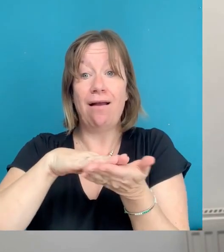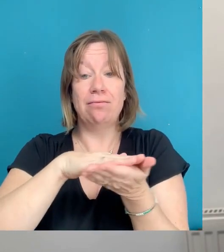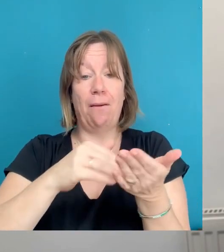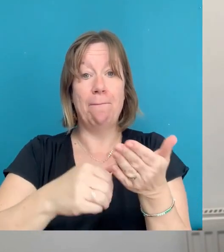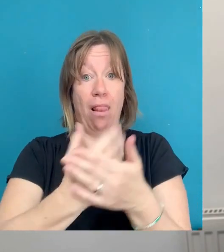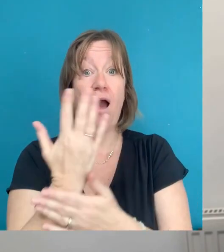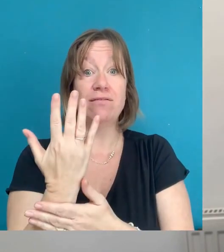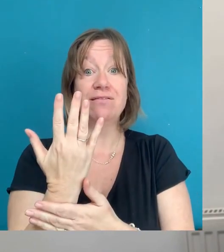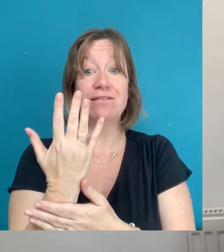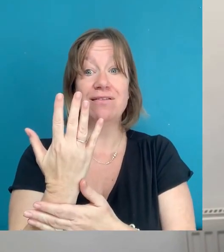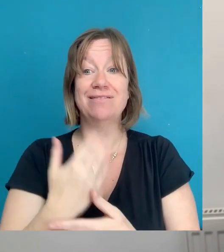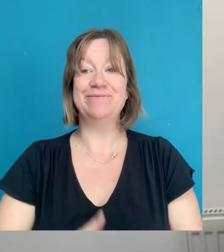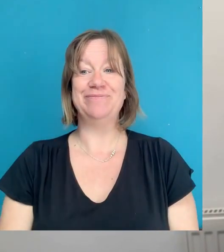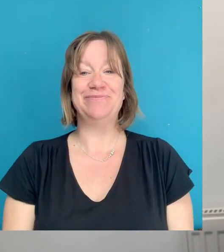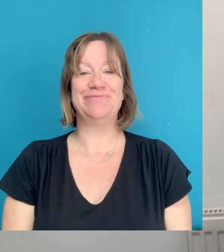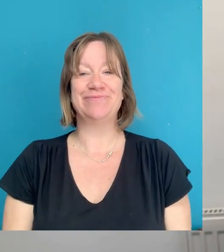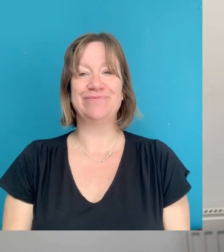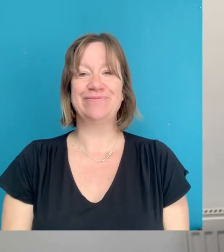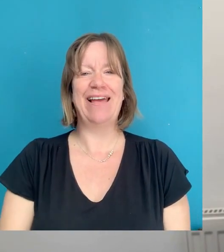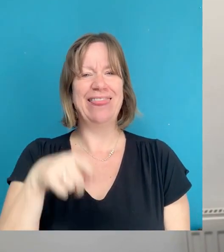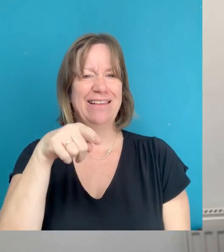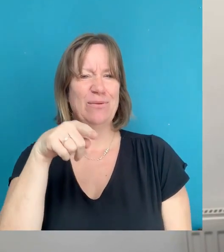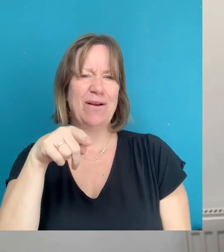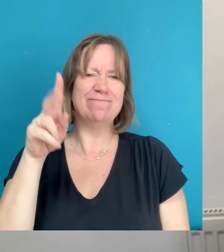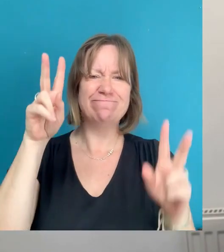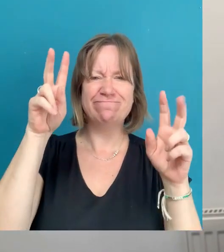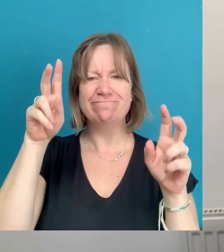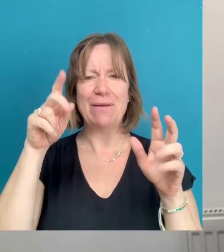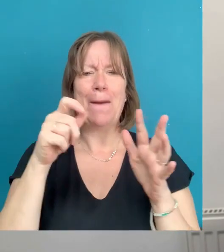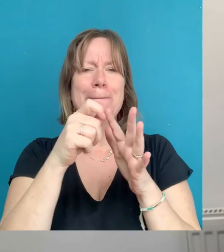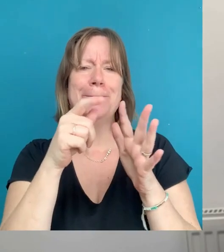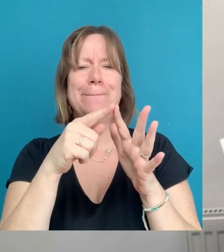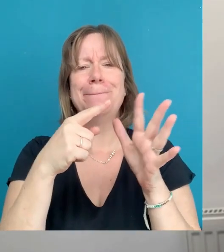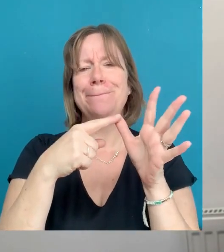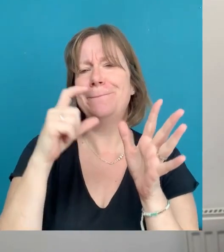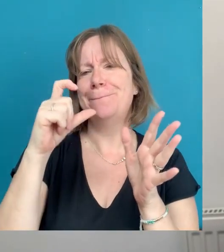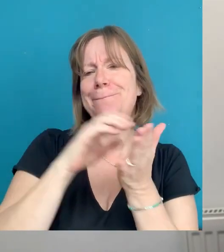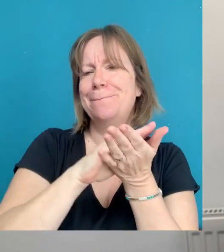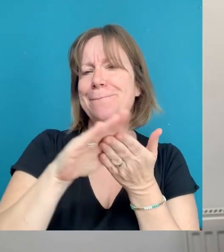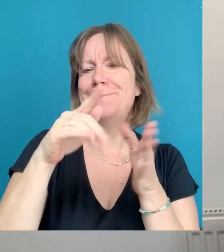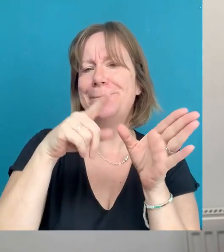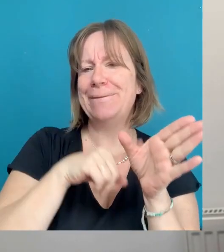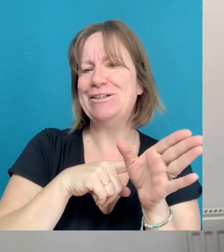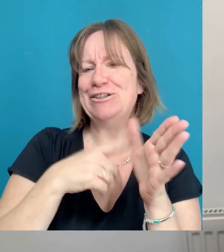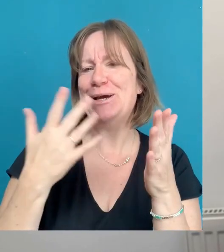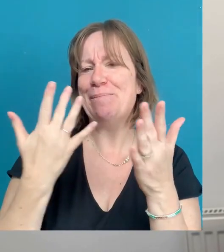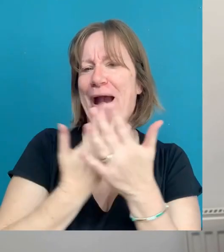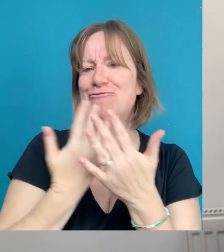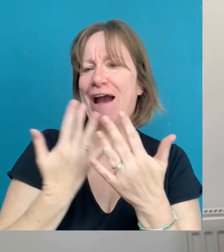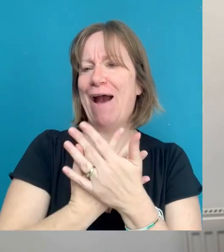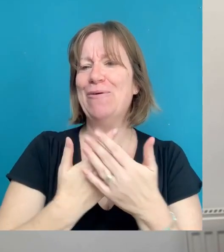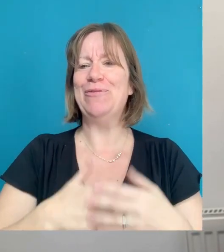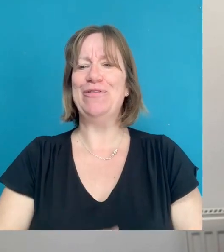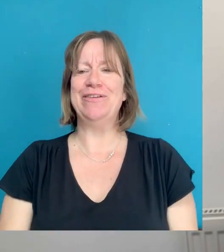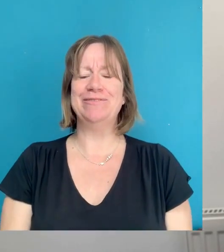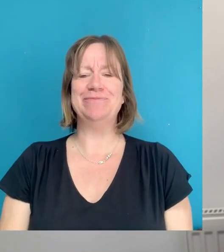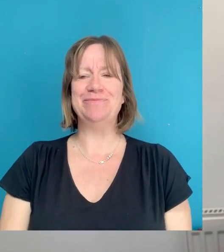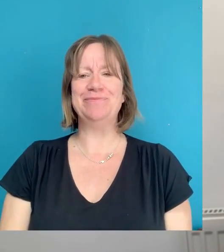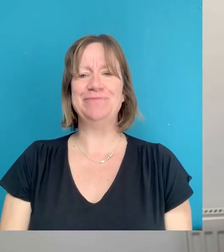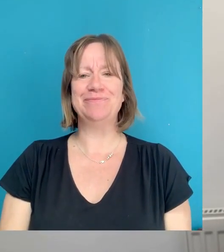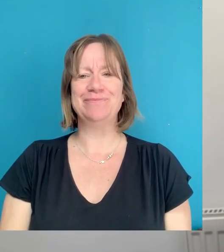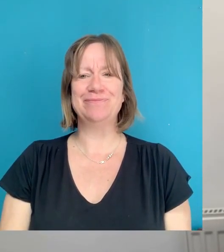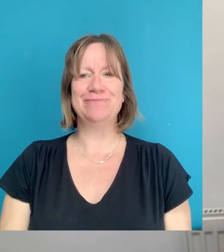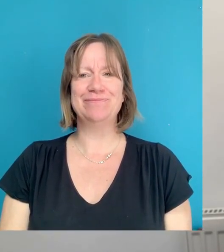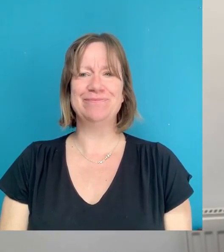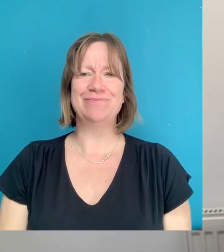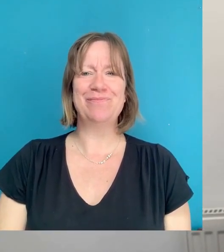background with tactile plants. And this one is like a peachy